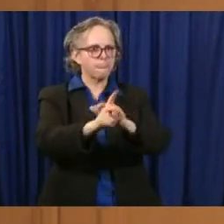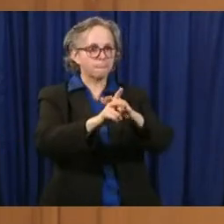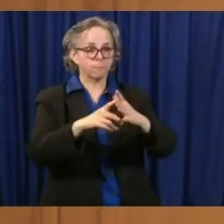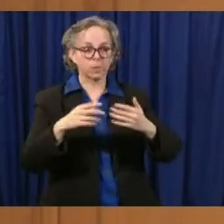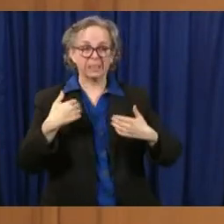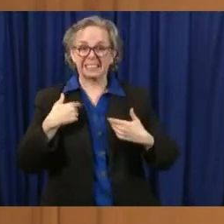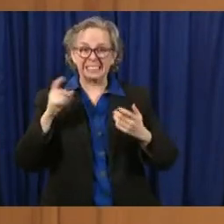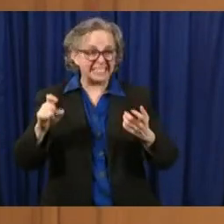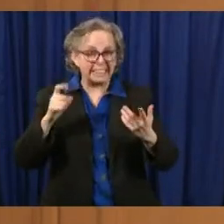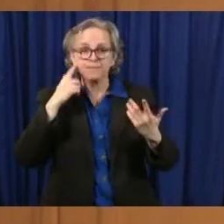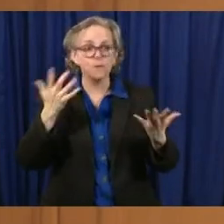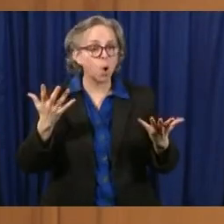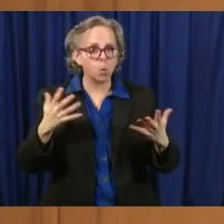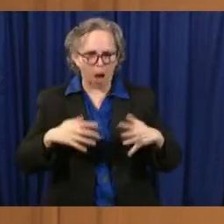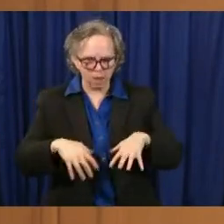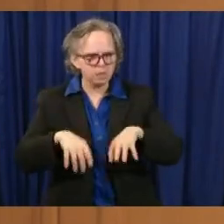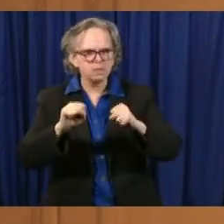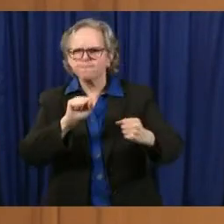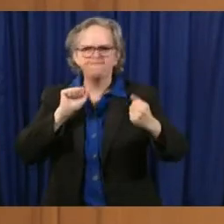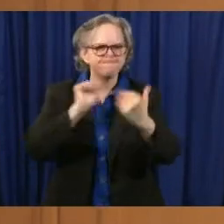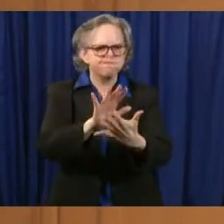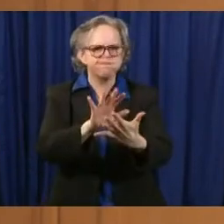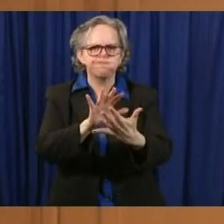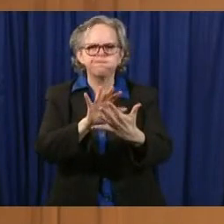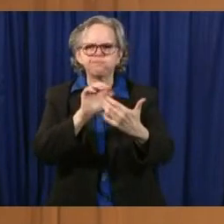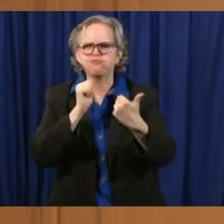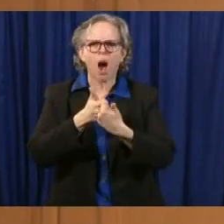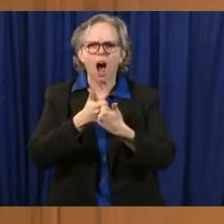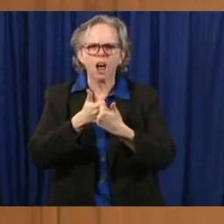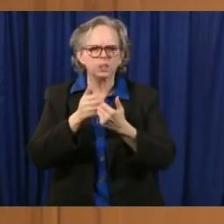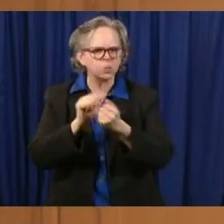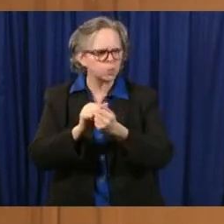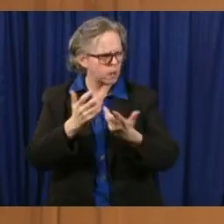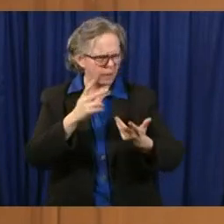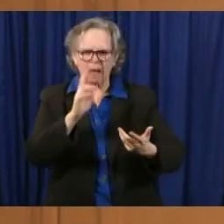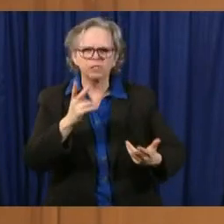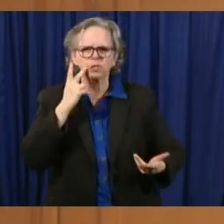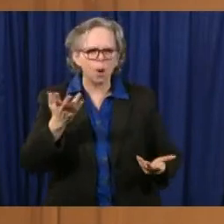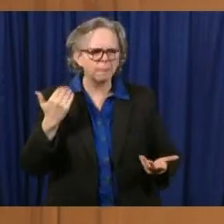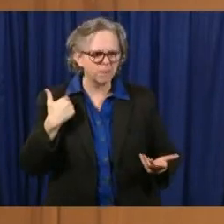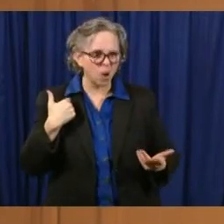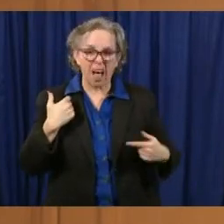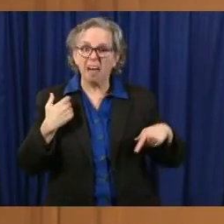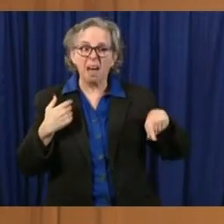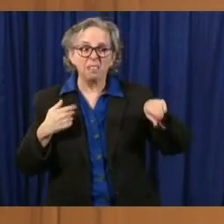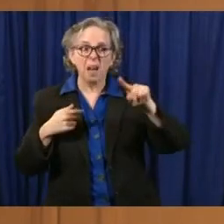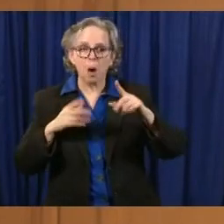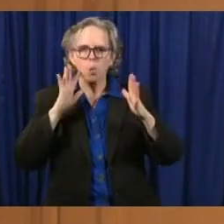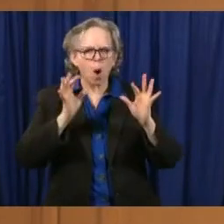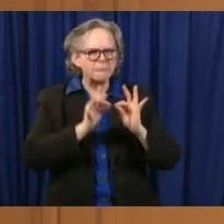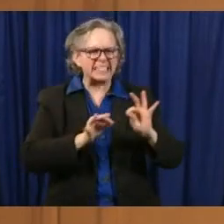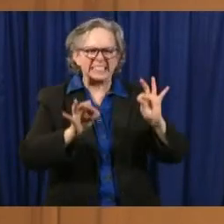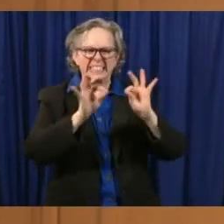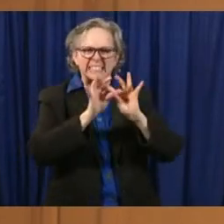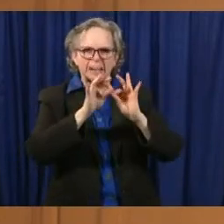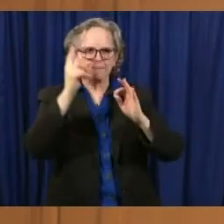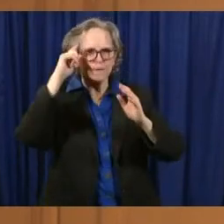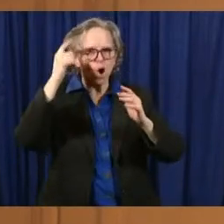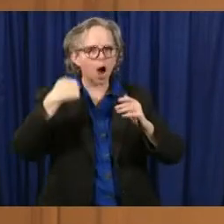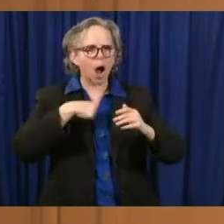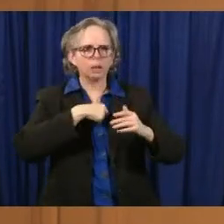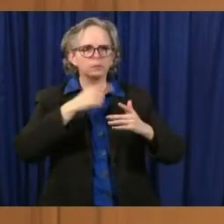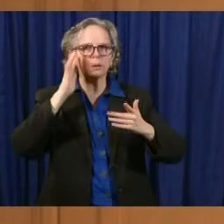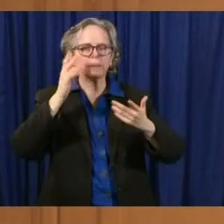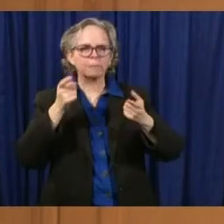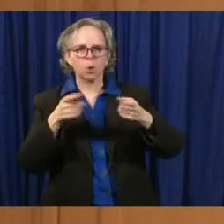hard at work on that. And they will be key, this will all be key to us being able to control this